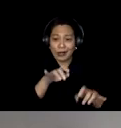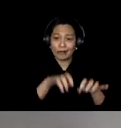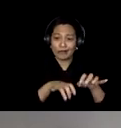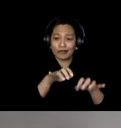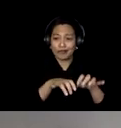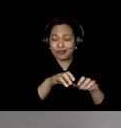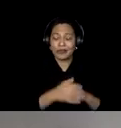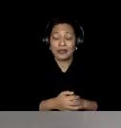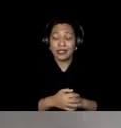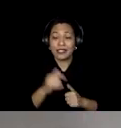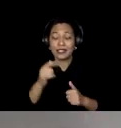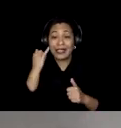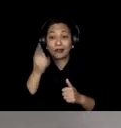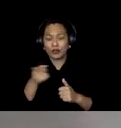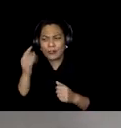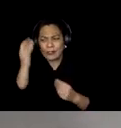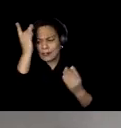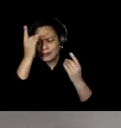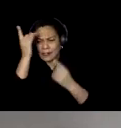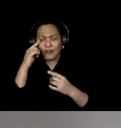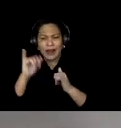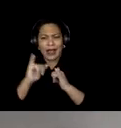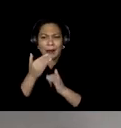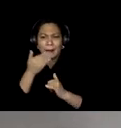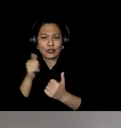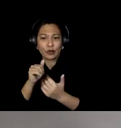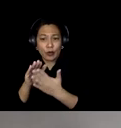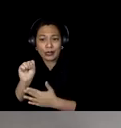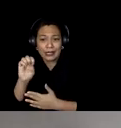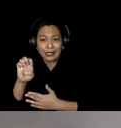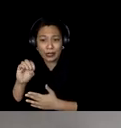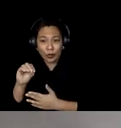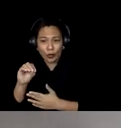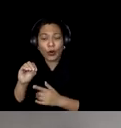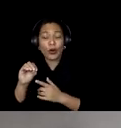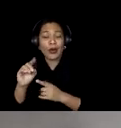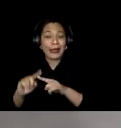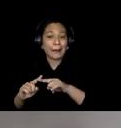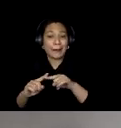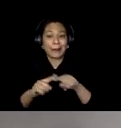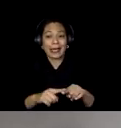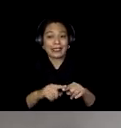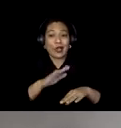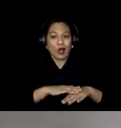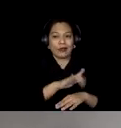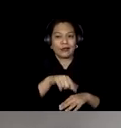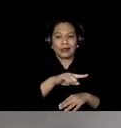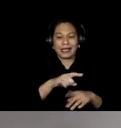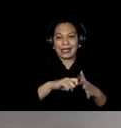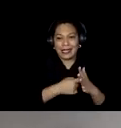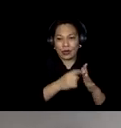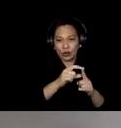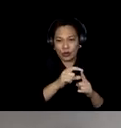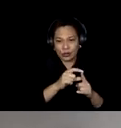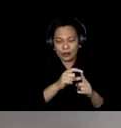coming up with SEO tactics, you're basing it on these keywords. So what you're trying